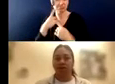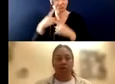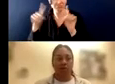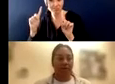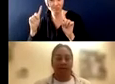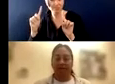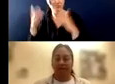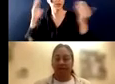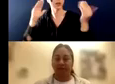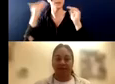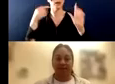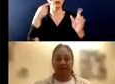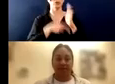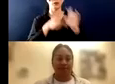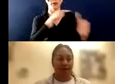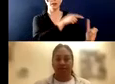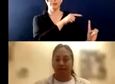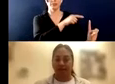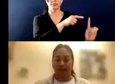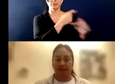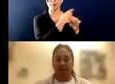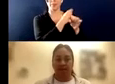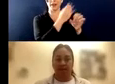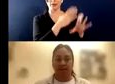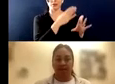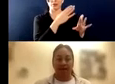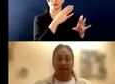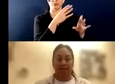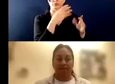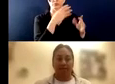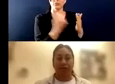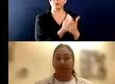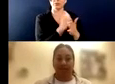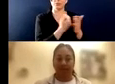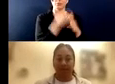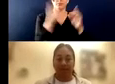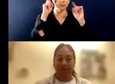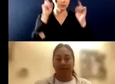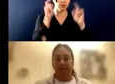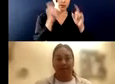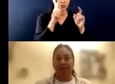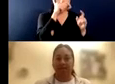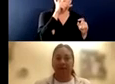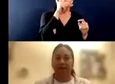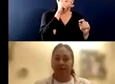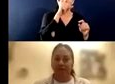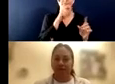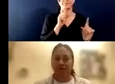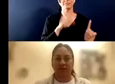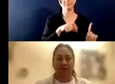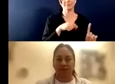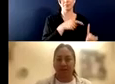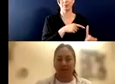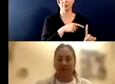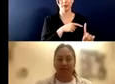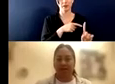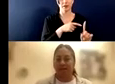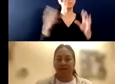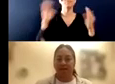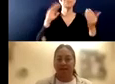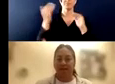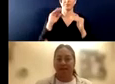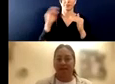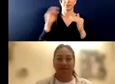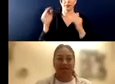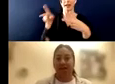to what the manufacturer says a brand new hearing aid should be performing. And then we can compare the two to determine if